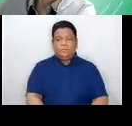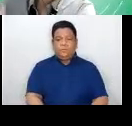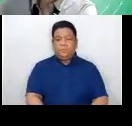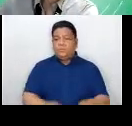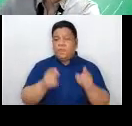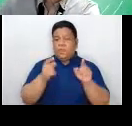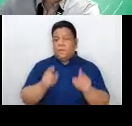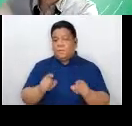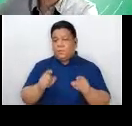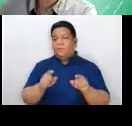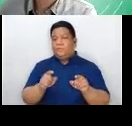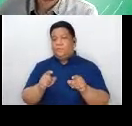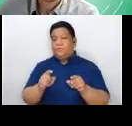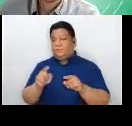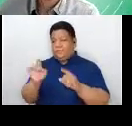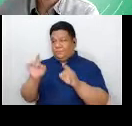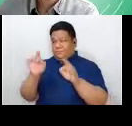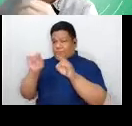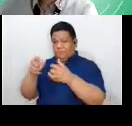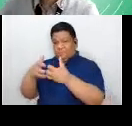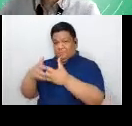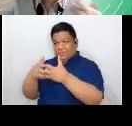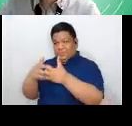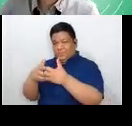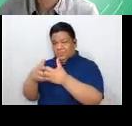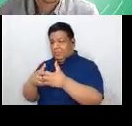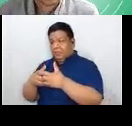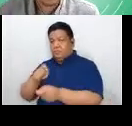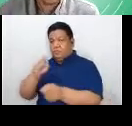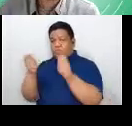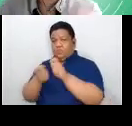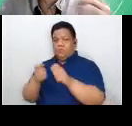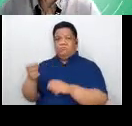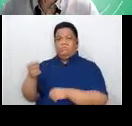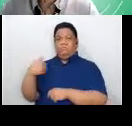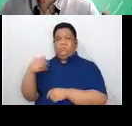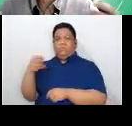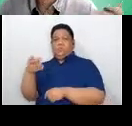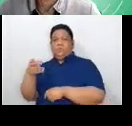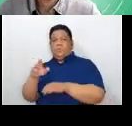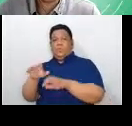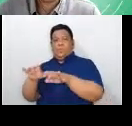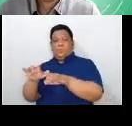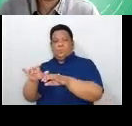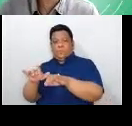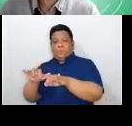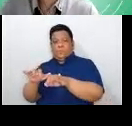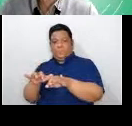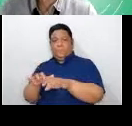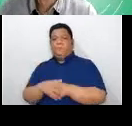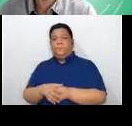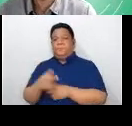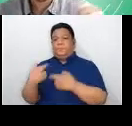those dangerous machines that were operated by hand, and they put a computer in charge of it, they made a computer handle the